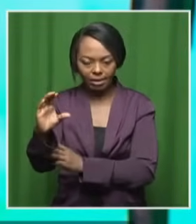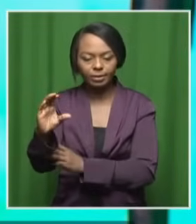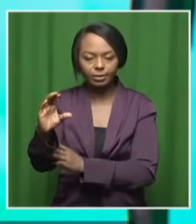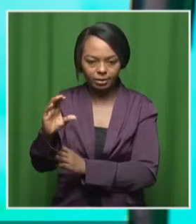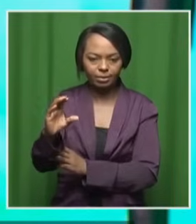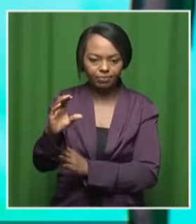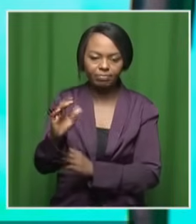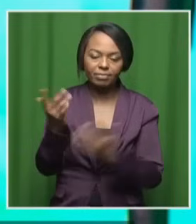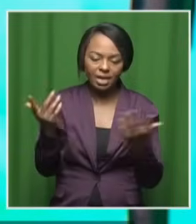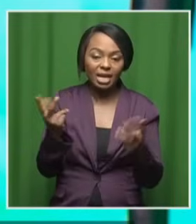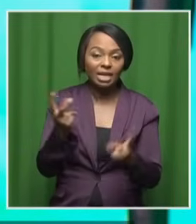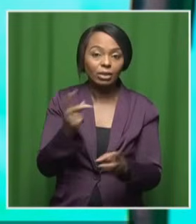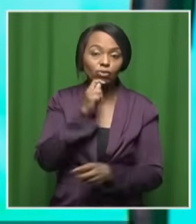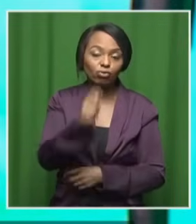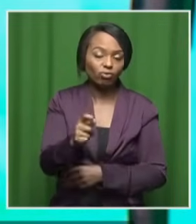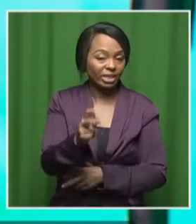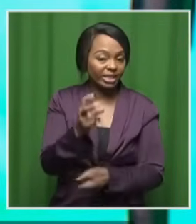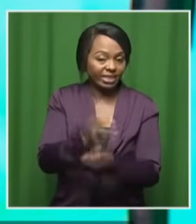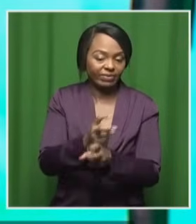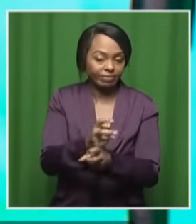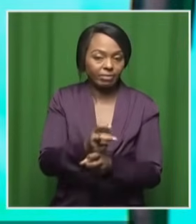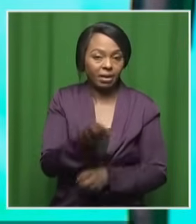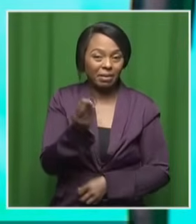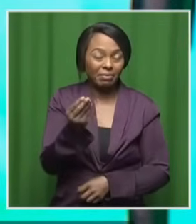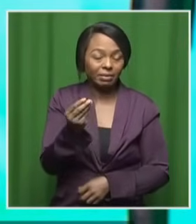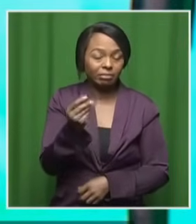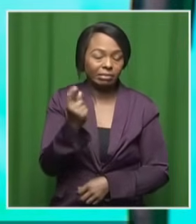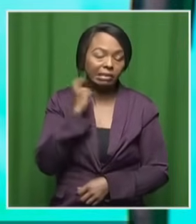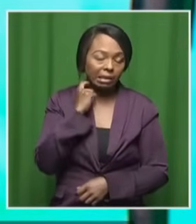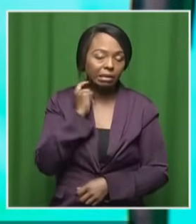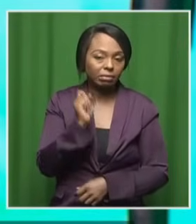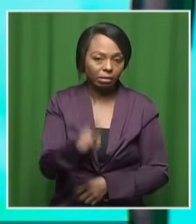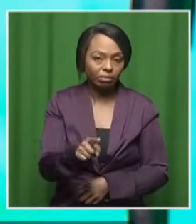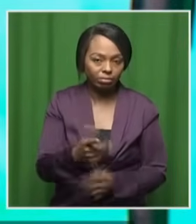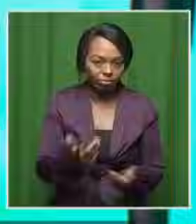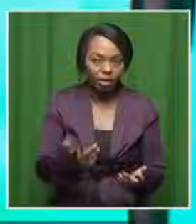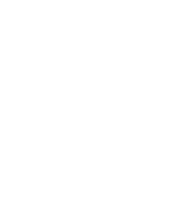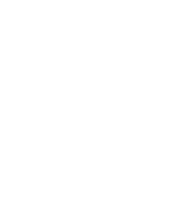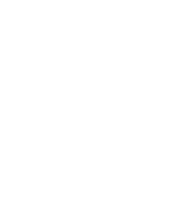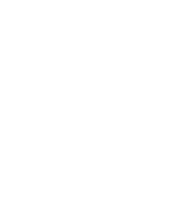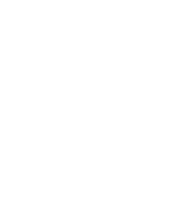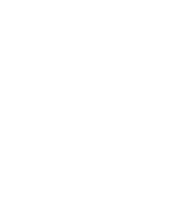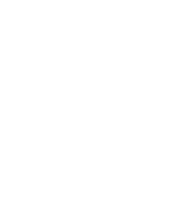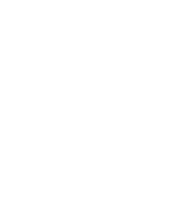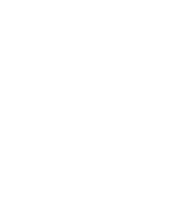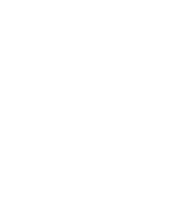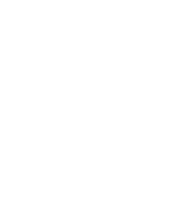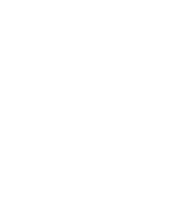a tight one. It really is a big one that should be coming in at midnight tomorrow.